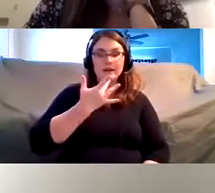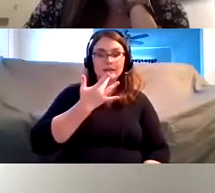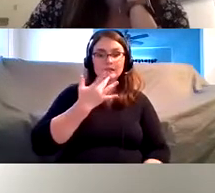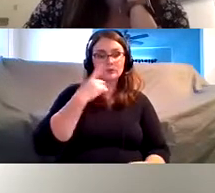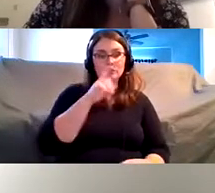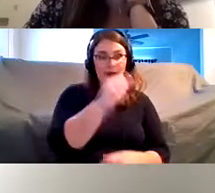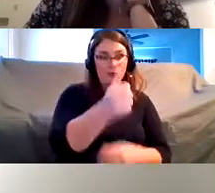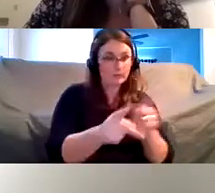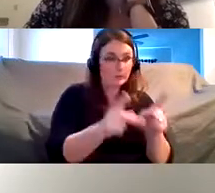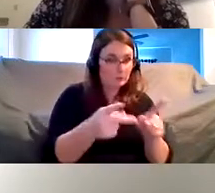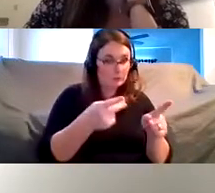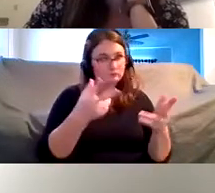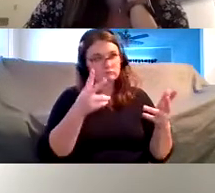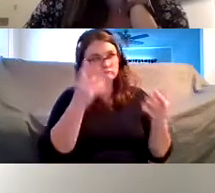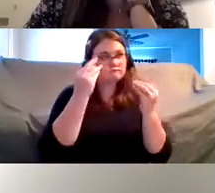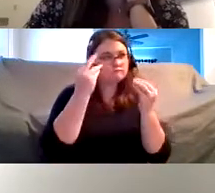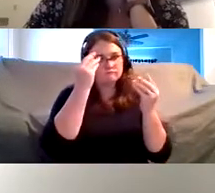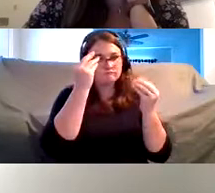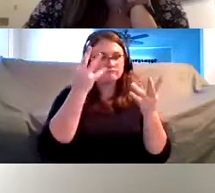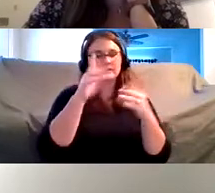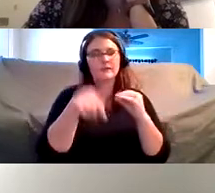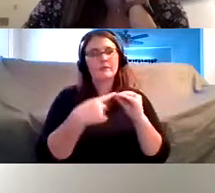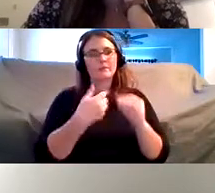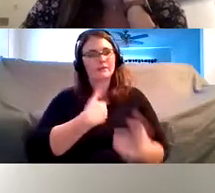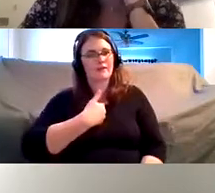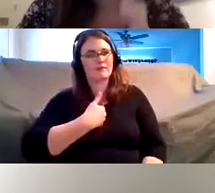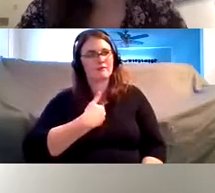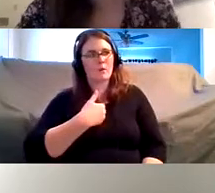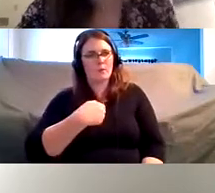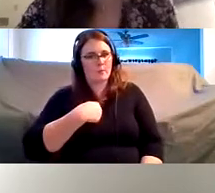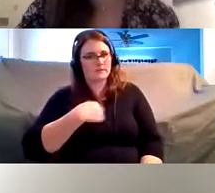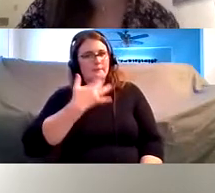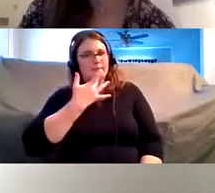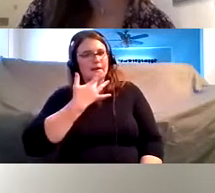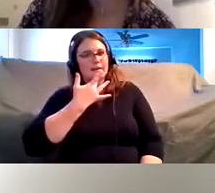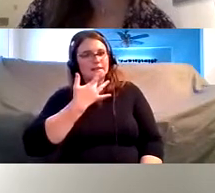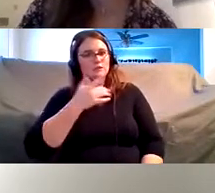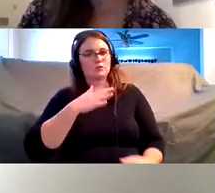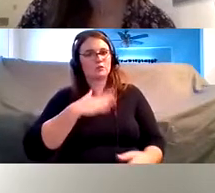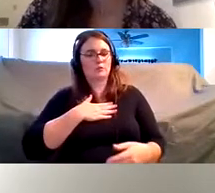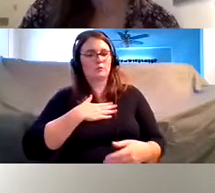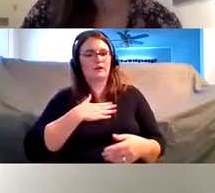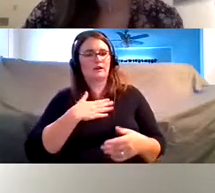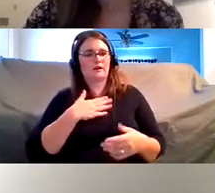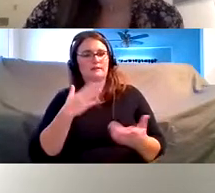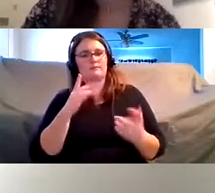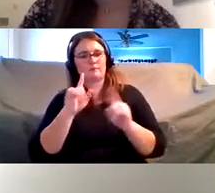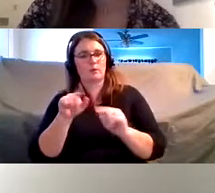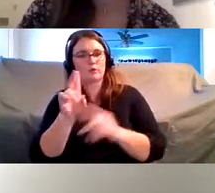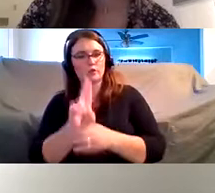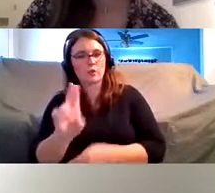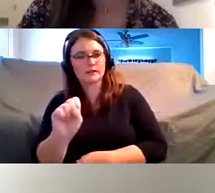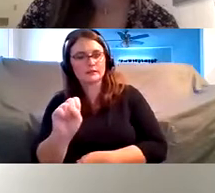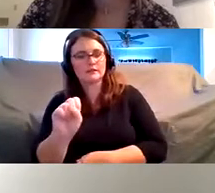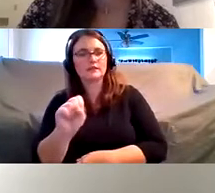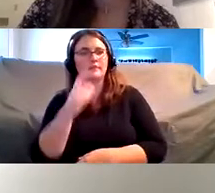I actually started thinking about, was I biased to my mentor in the US? Because I always consume